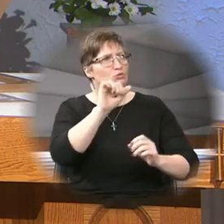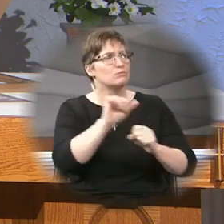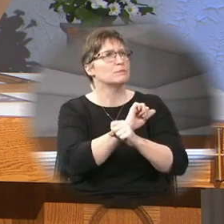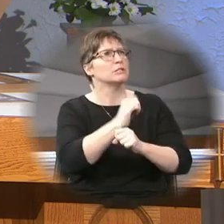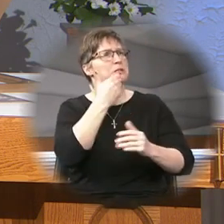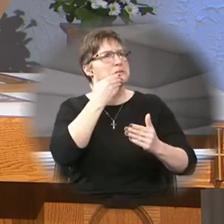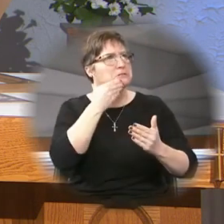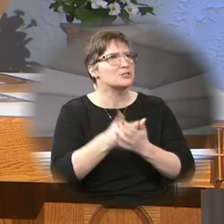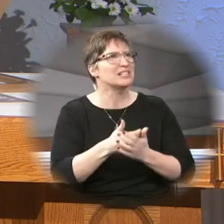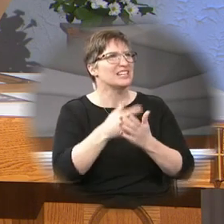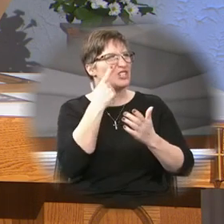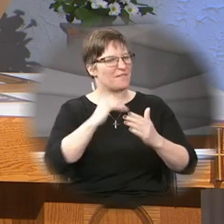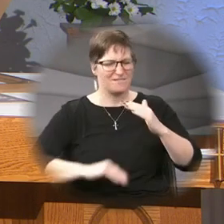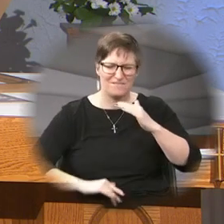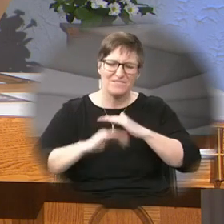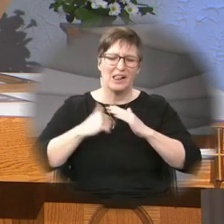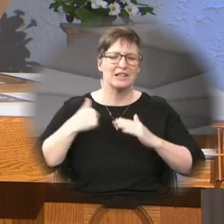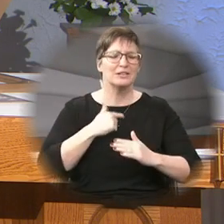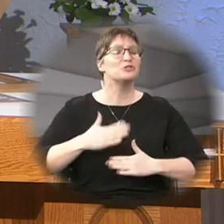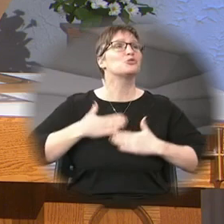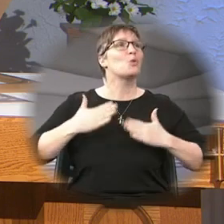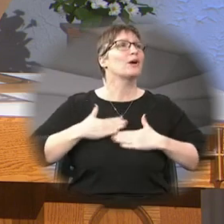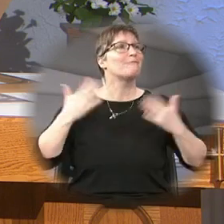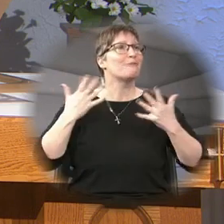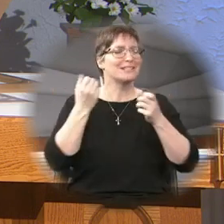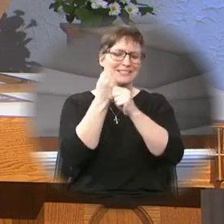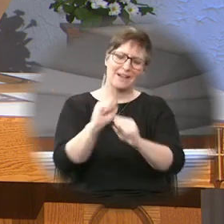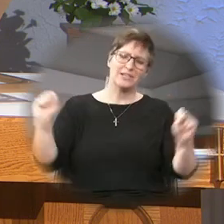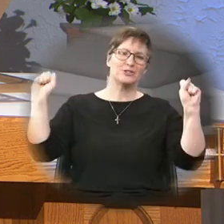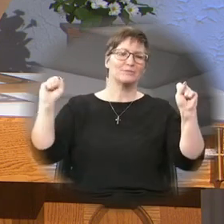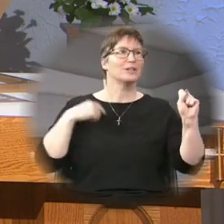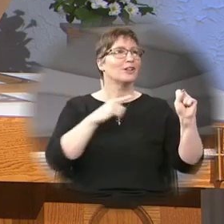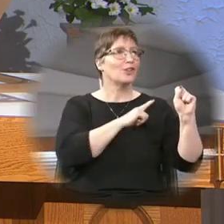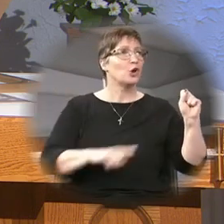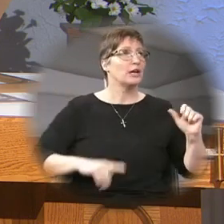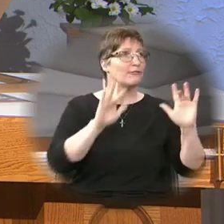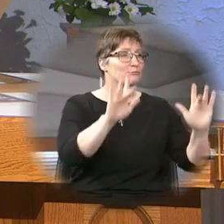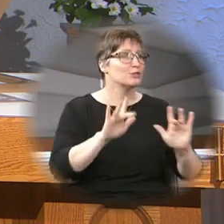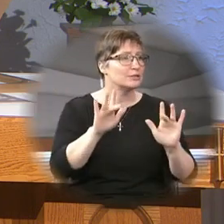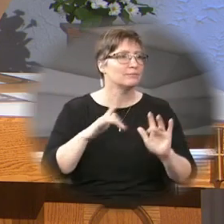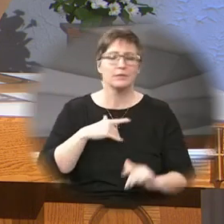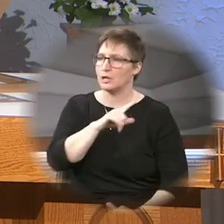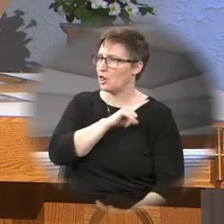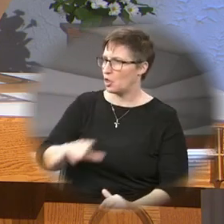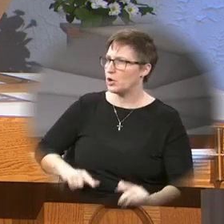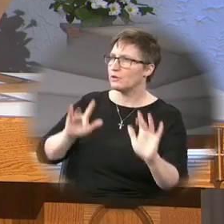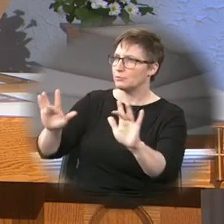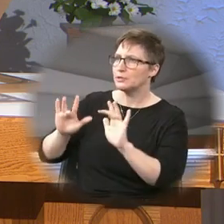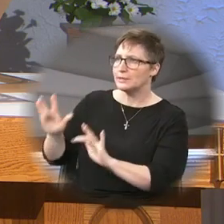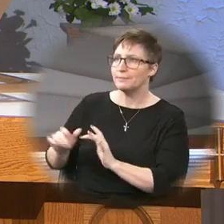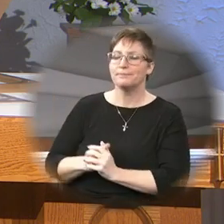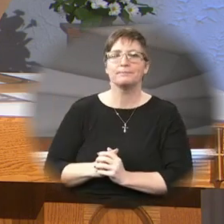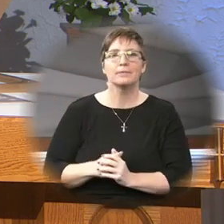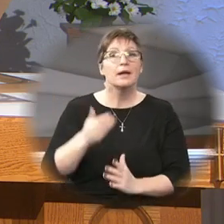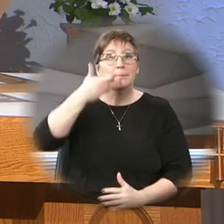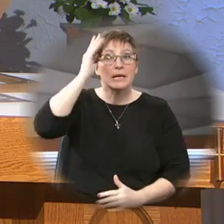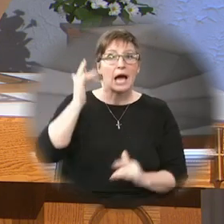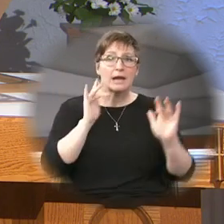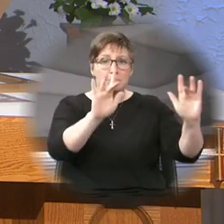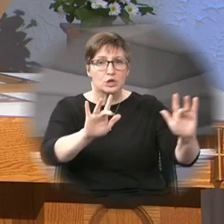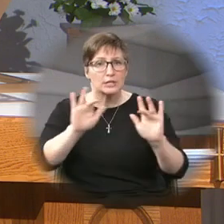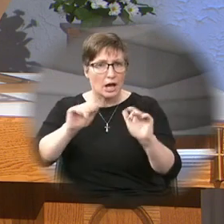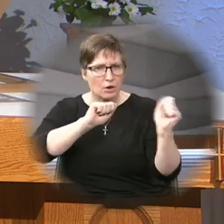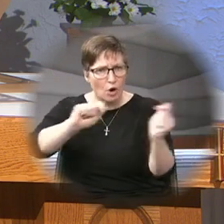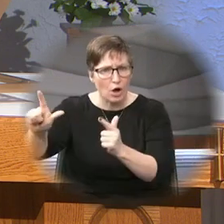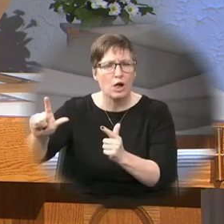that fills us with joy, the joy of salvation. Lord, have mercy. Lord, have mercy. May Almighty God have